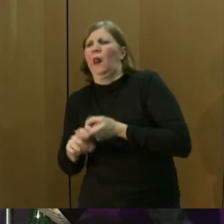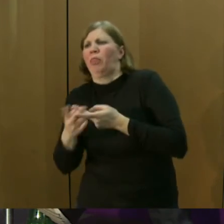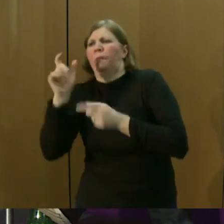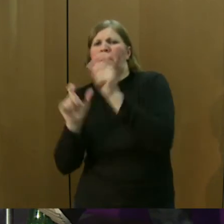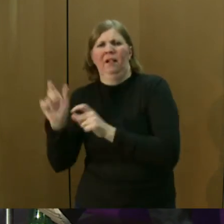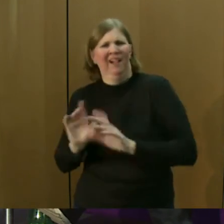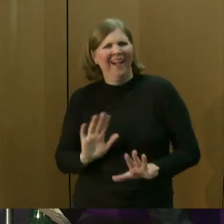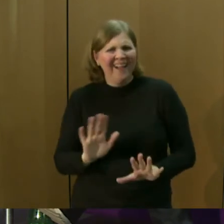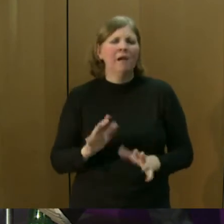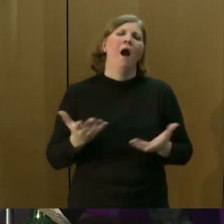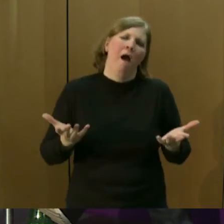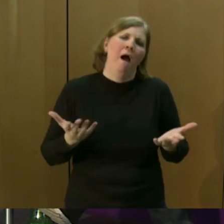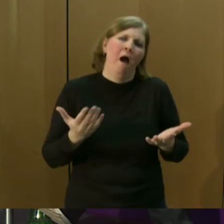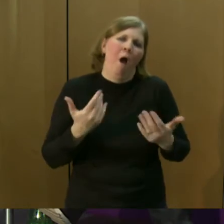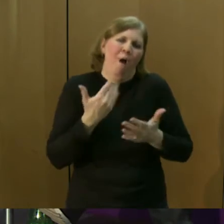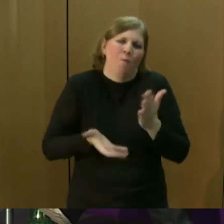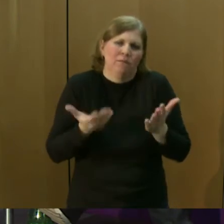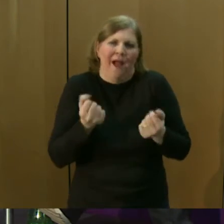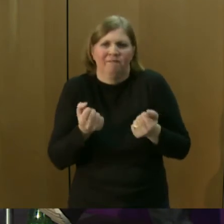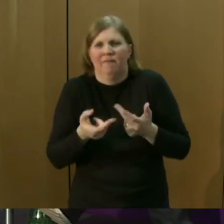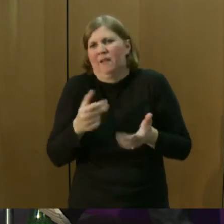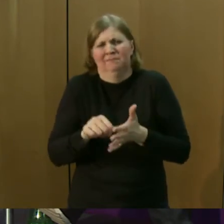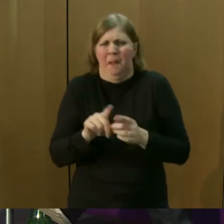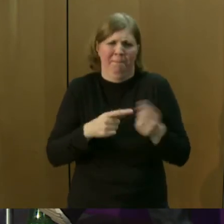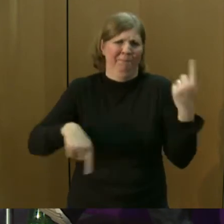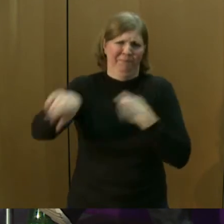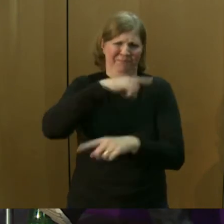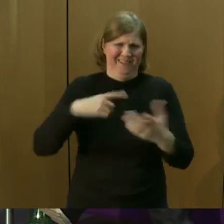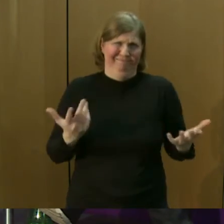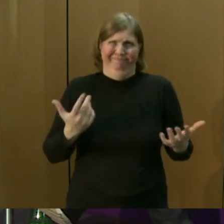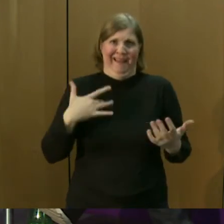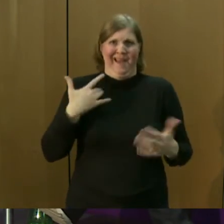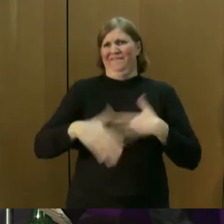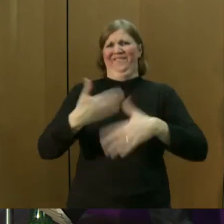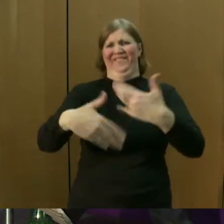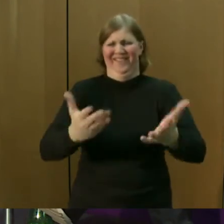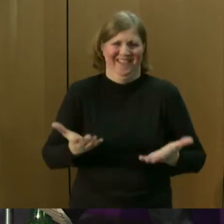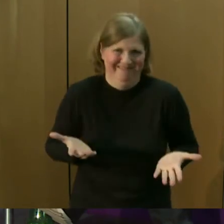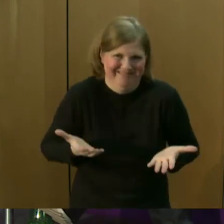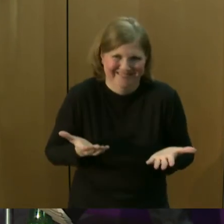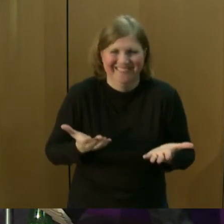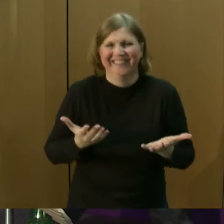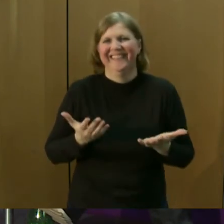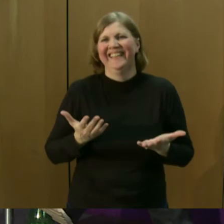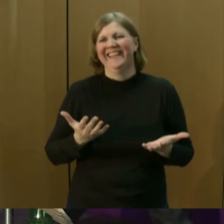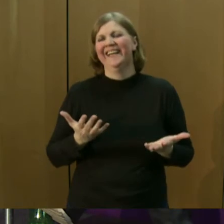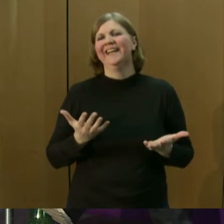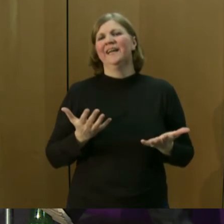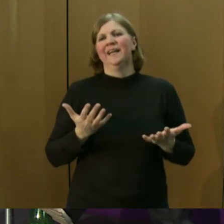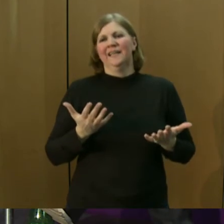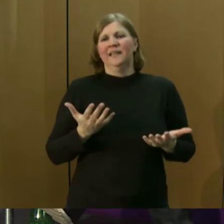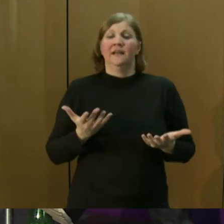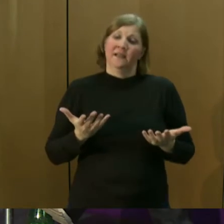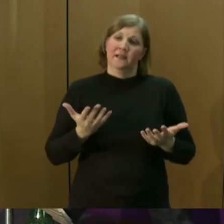that exist with normal life, and you know, you shouldn't expect it all to be lovely and rosy,